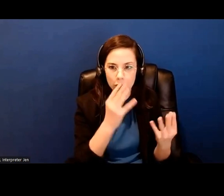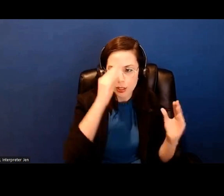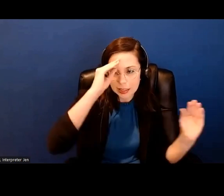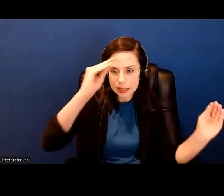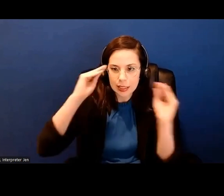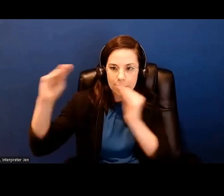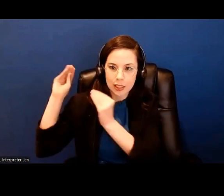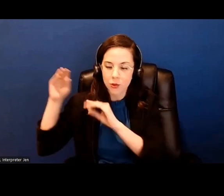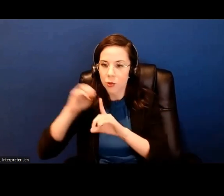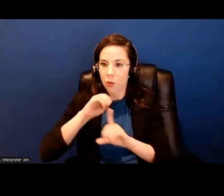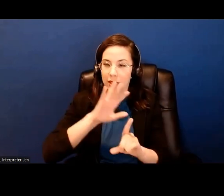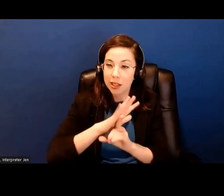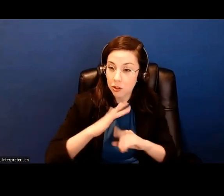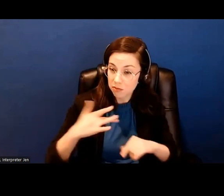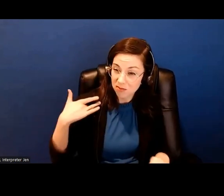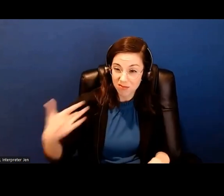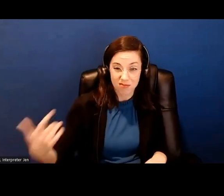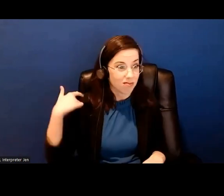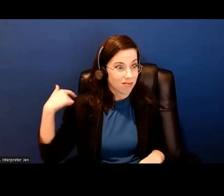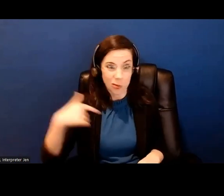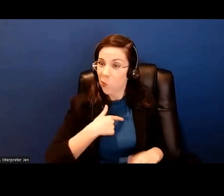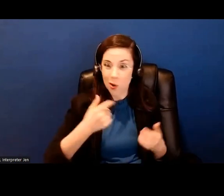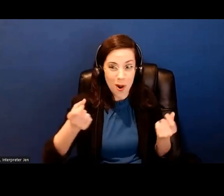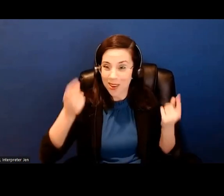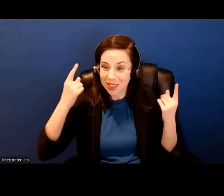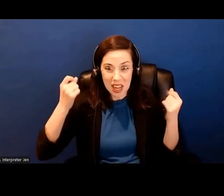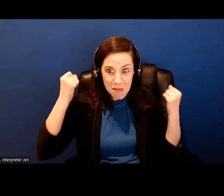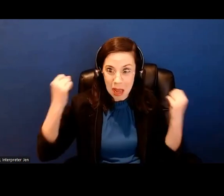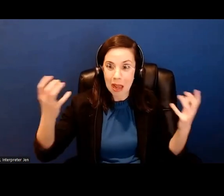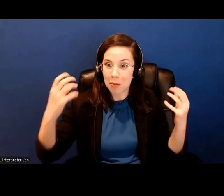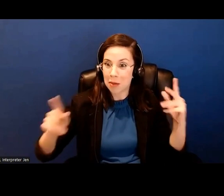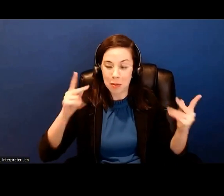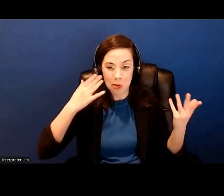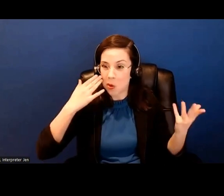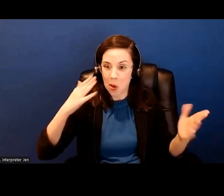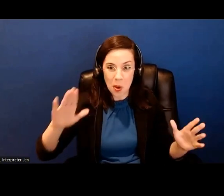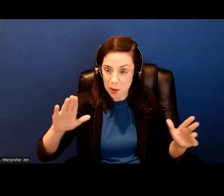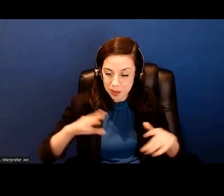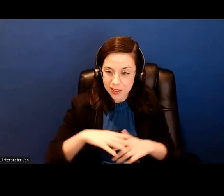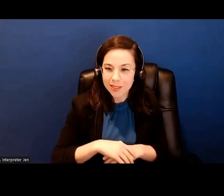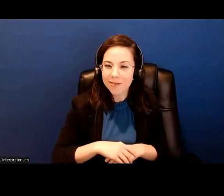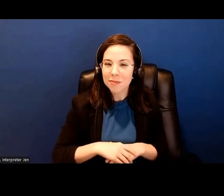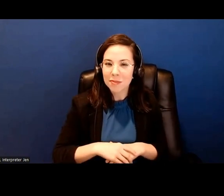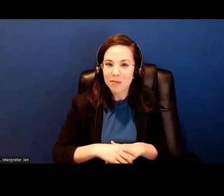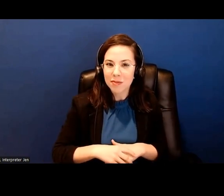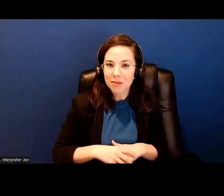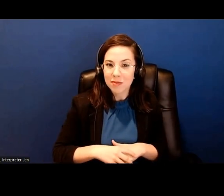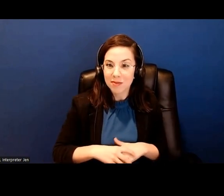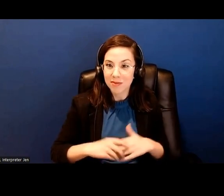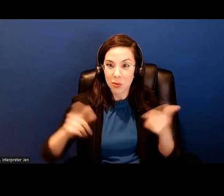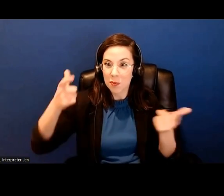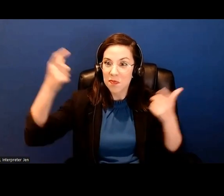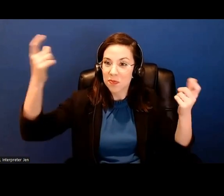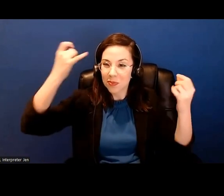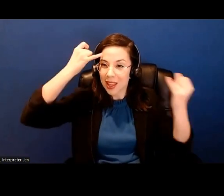don't have the understanding of it. And so we have really worked, like I said, to take the bigness of the ideas